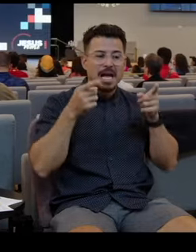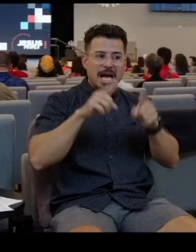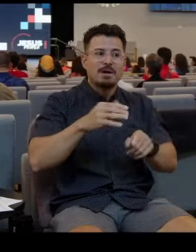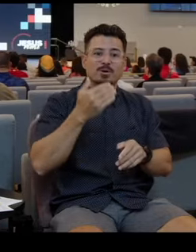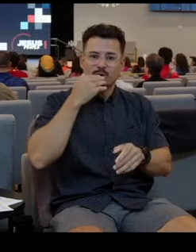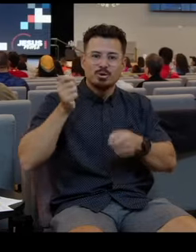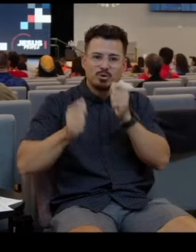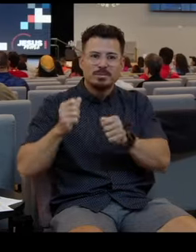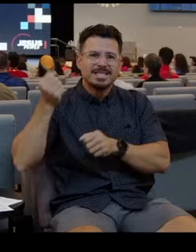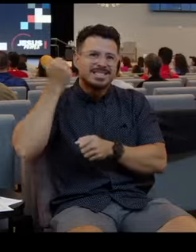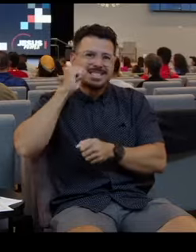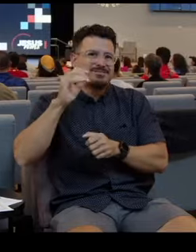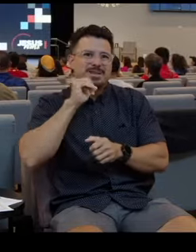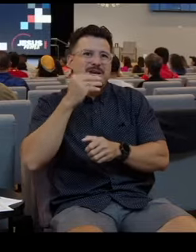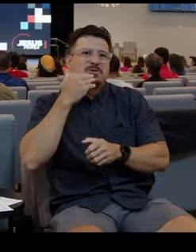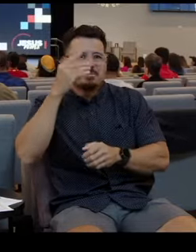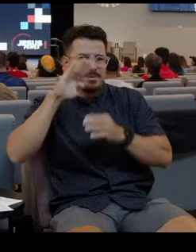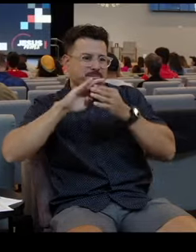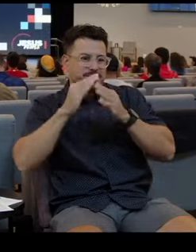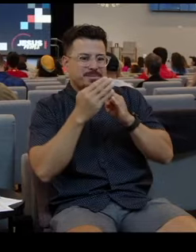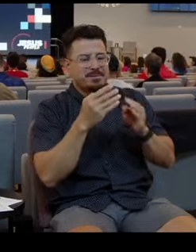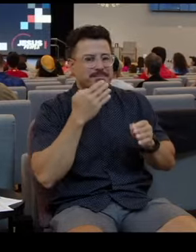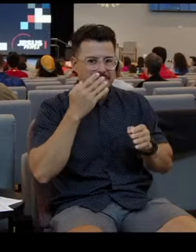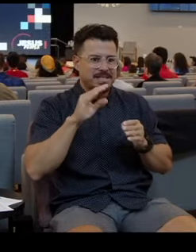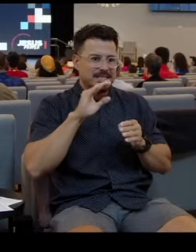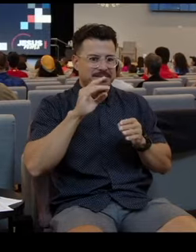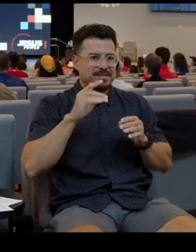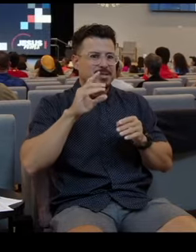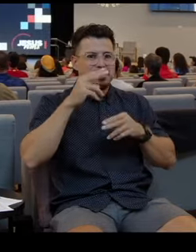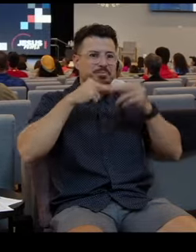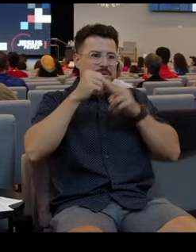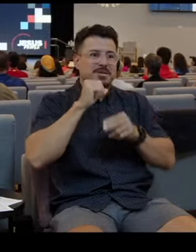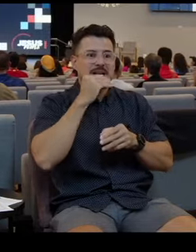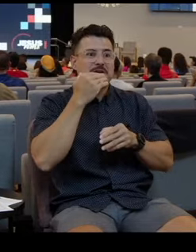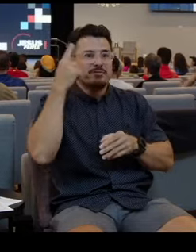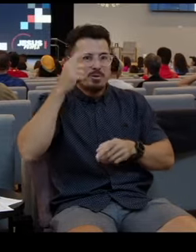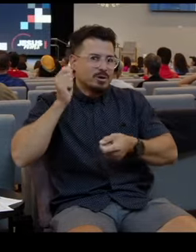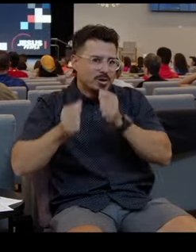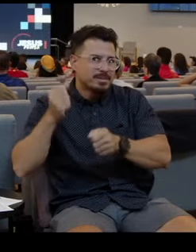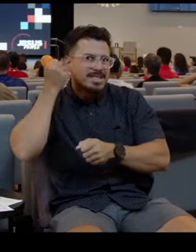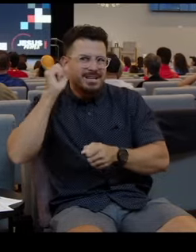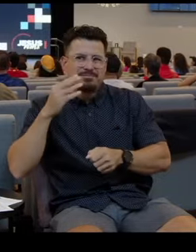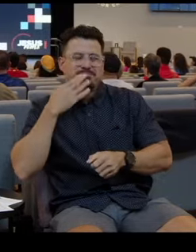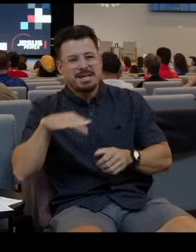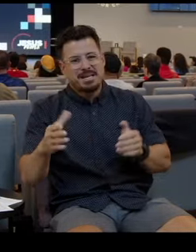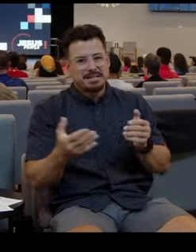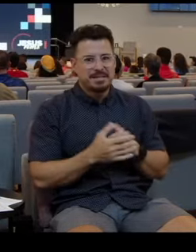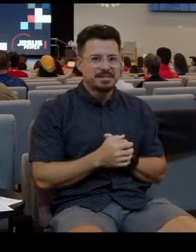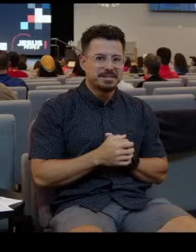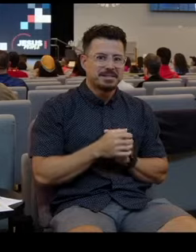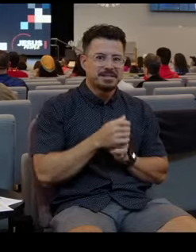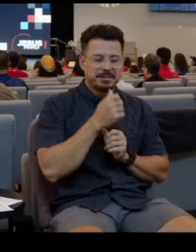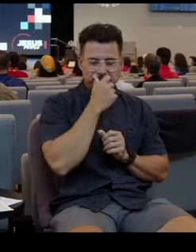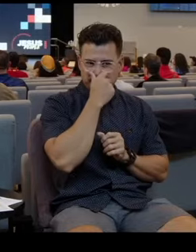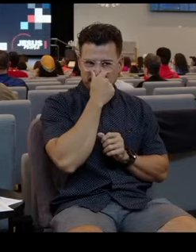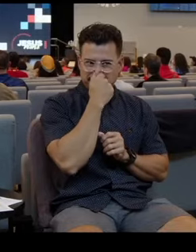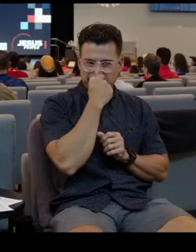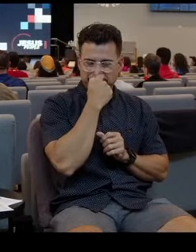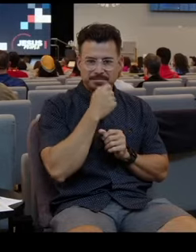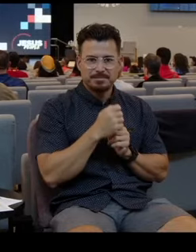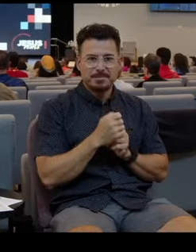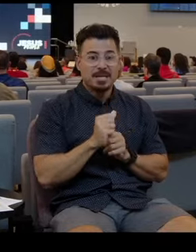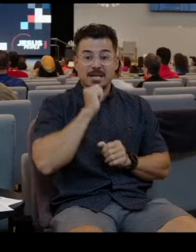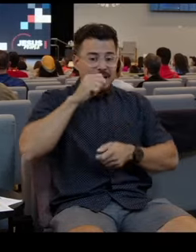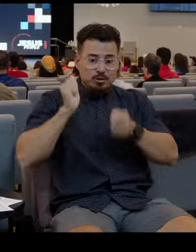when I was here, we would have a bit of a conflict. And you know, it's not